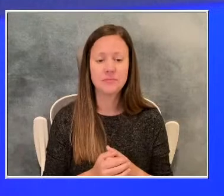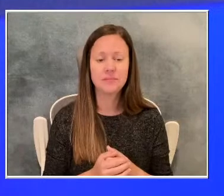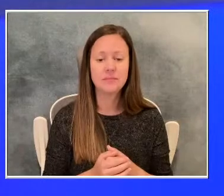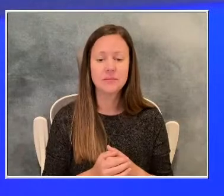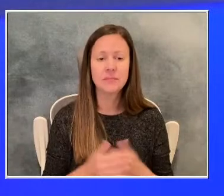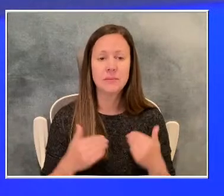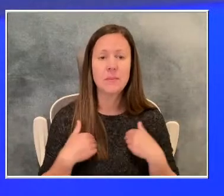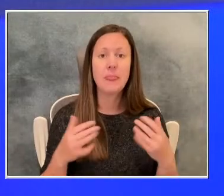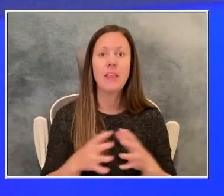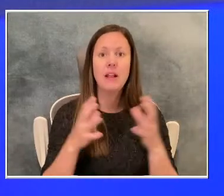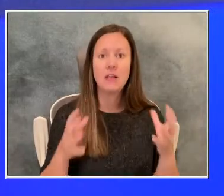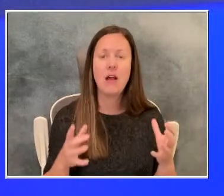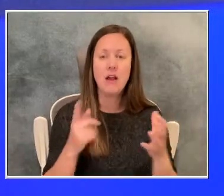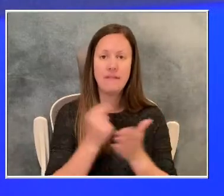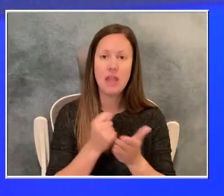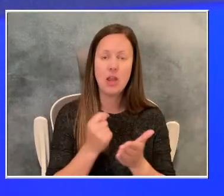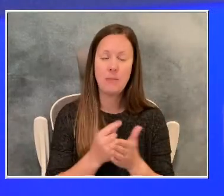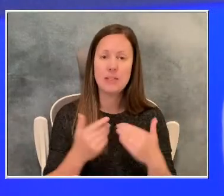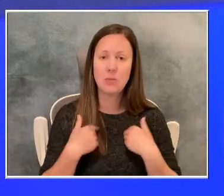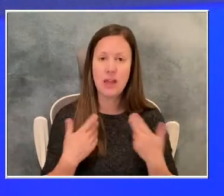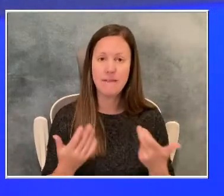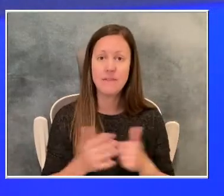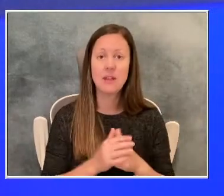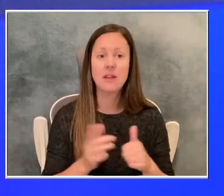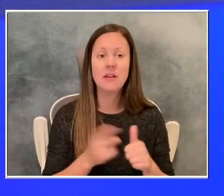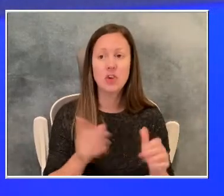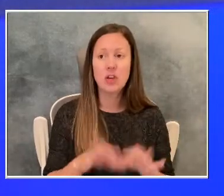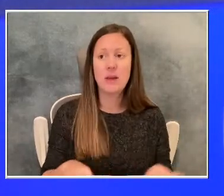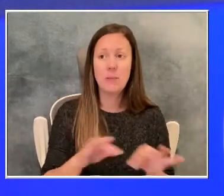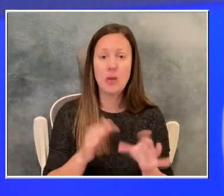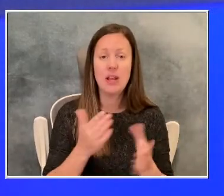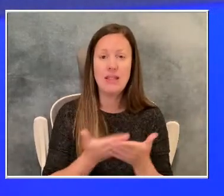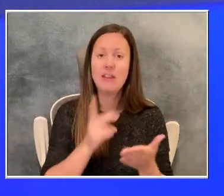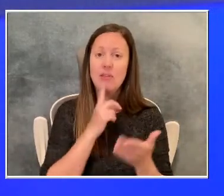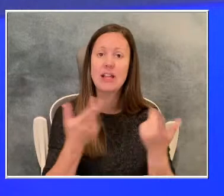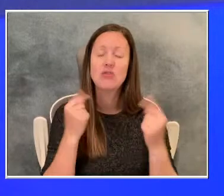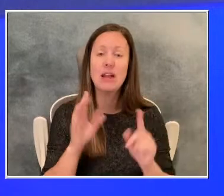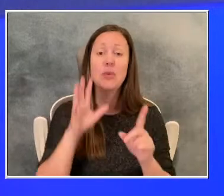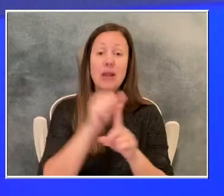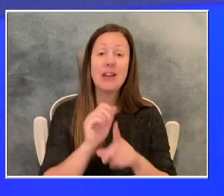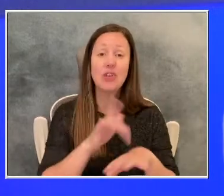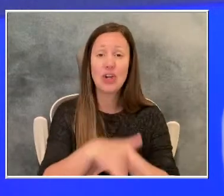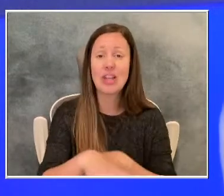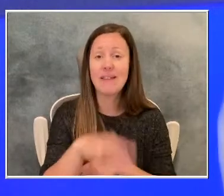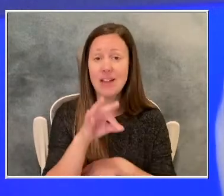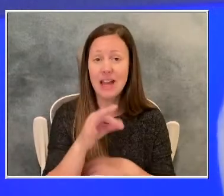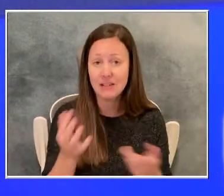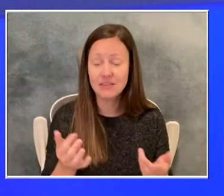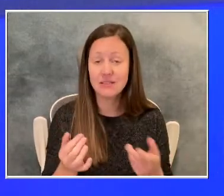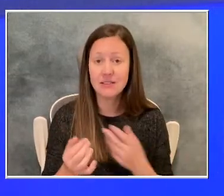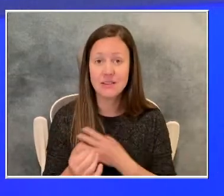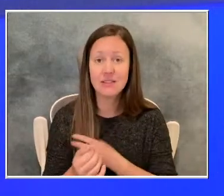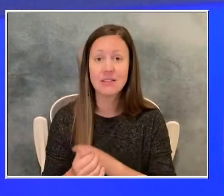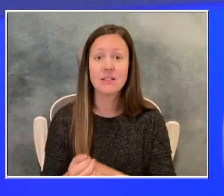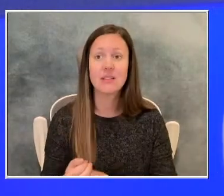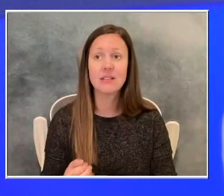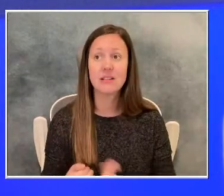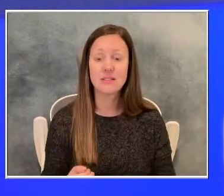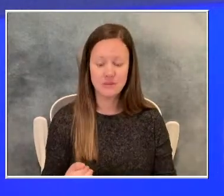therapies that we have. The first important thing is to catch it early and detect it. So that's where we need